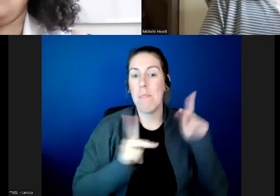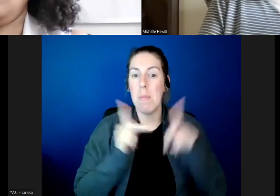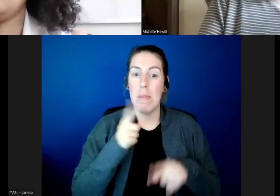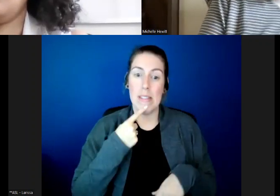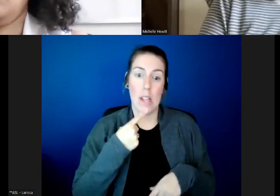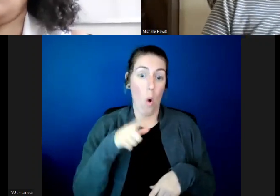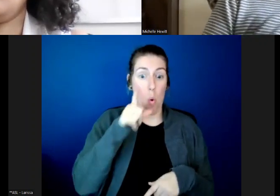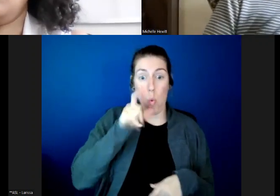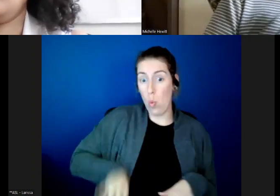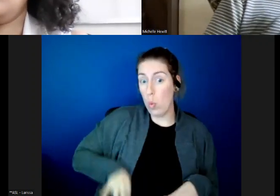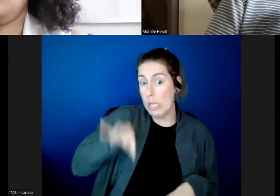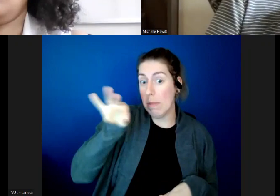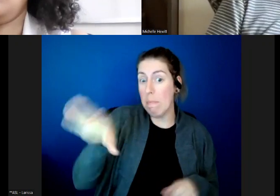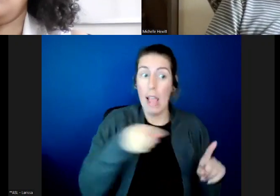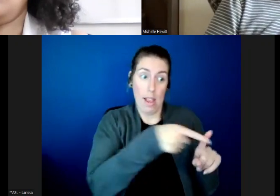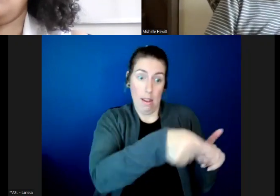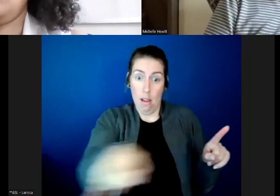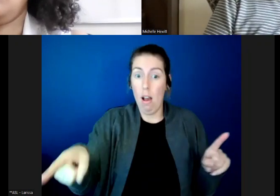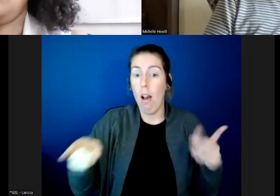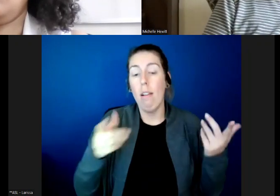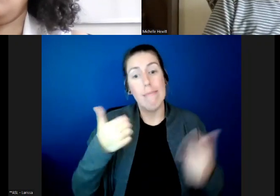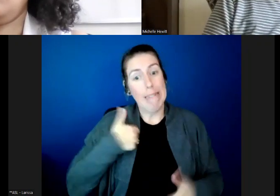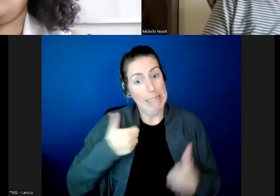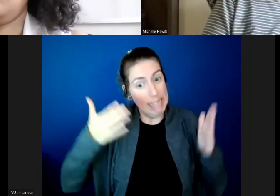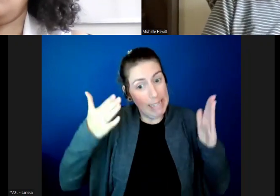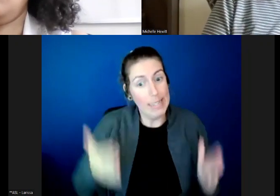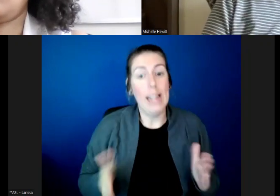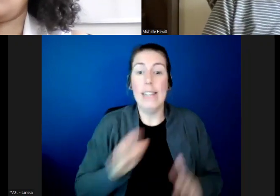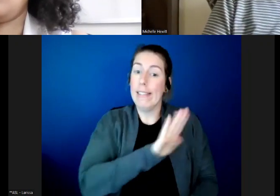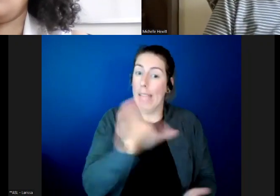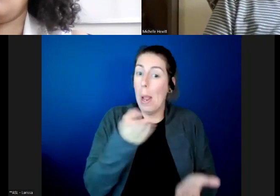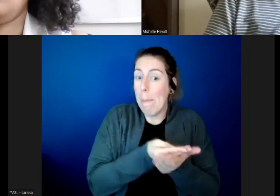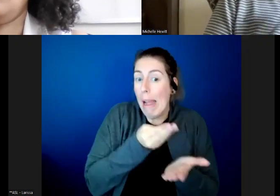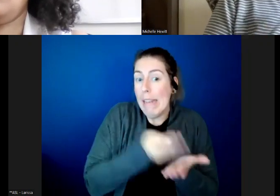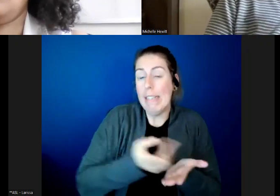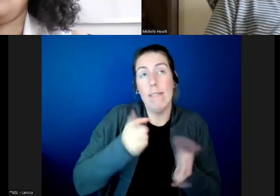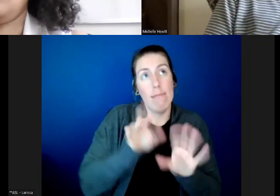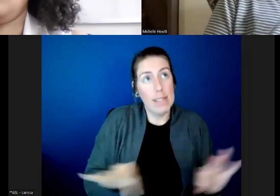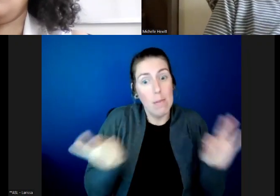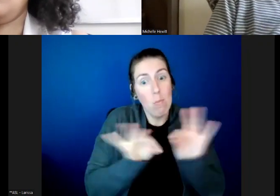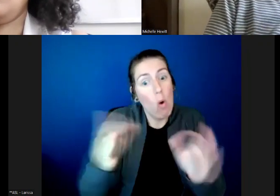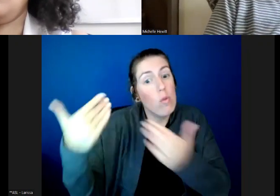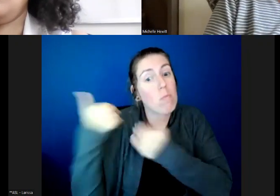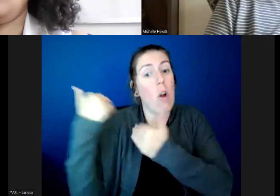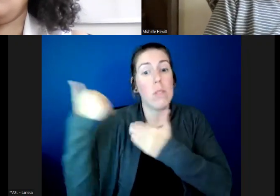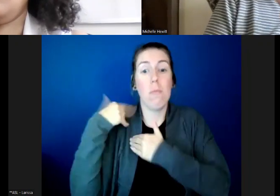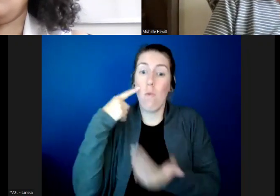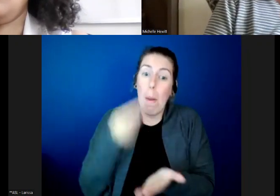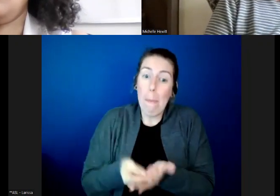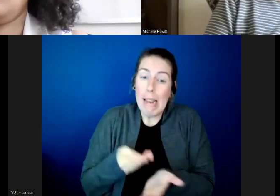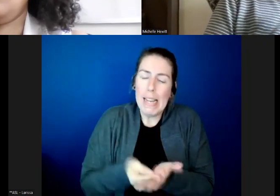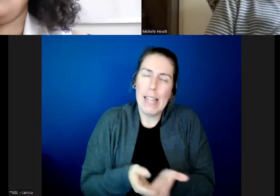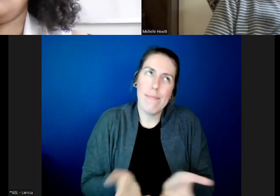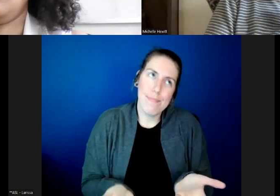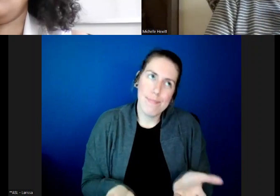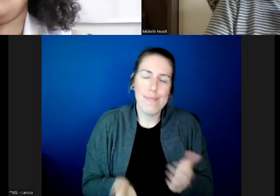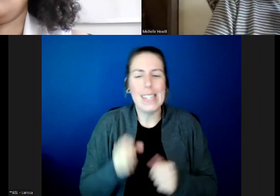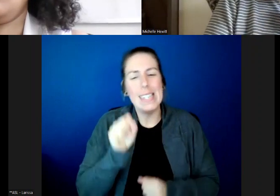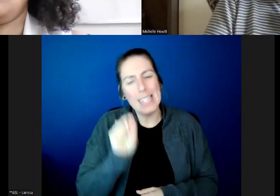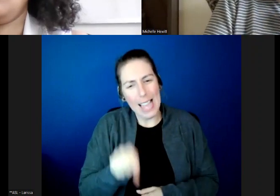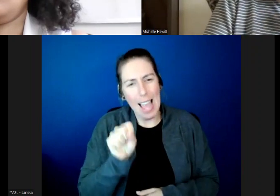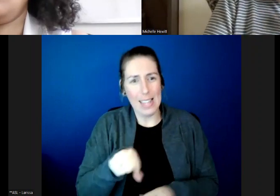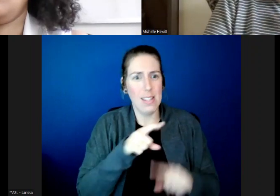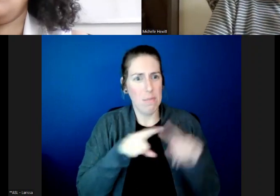we need to be responsible for the public purse and all of those sorts of things. Well, as a civil society, we need